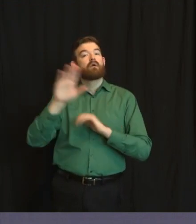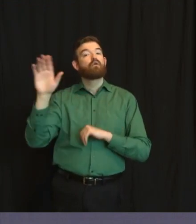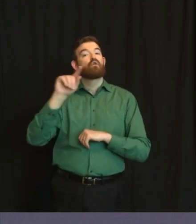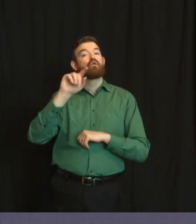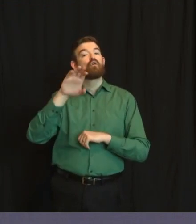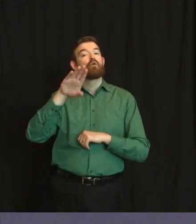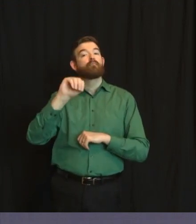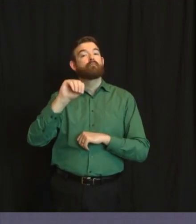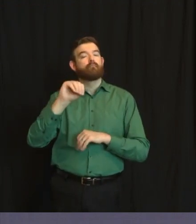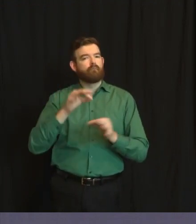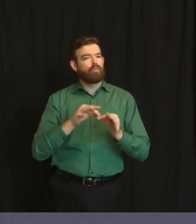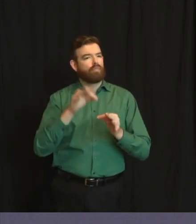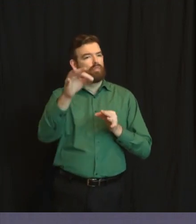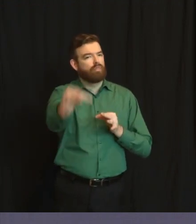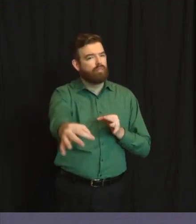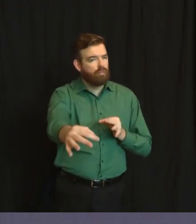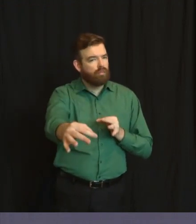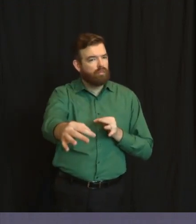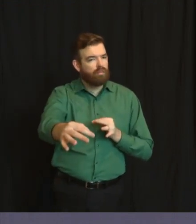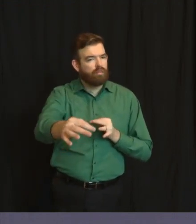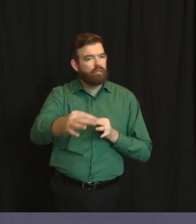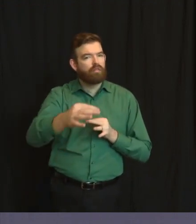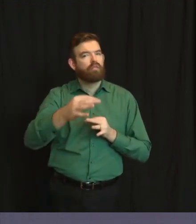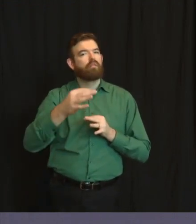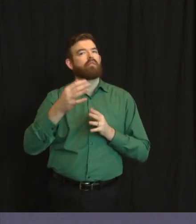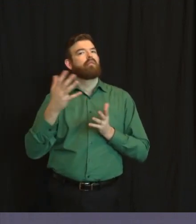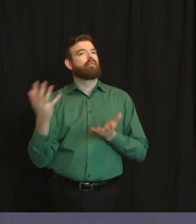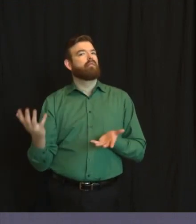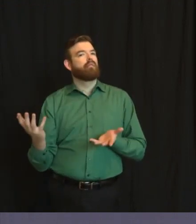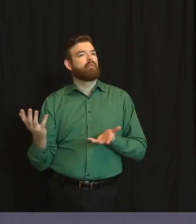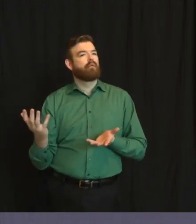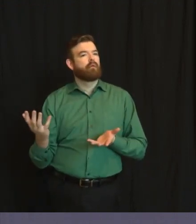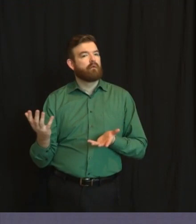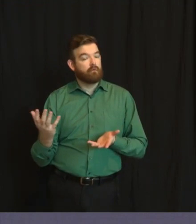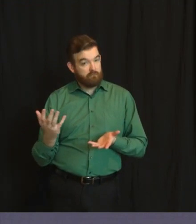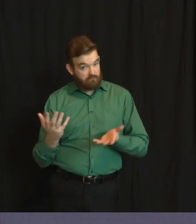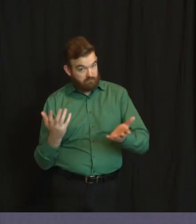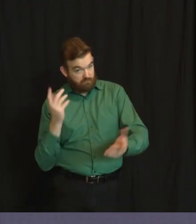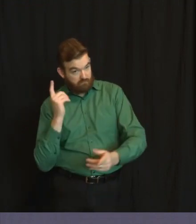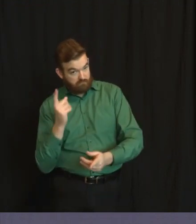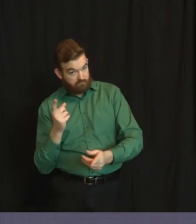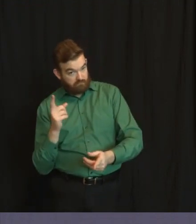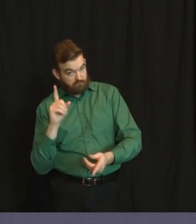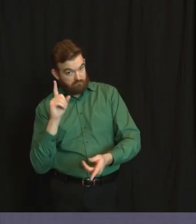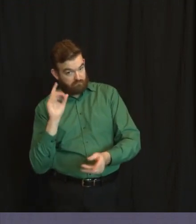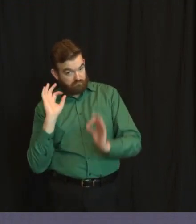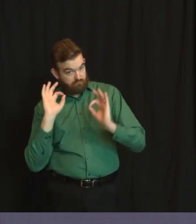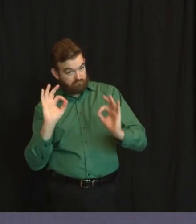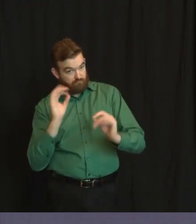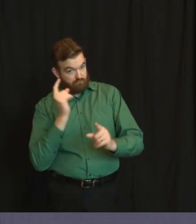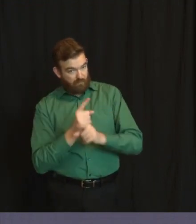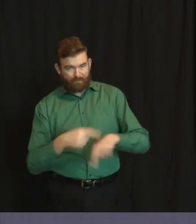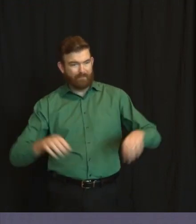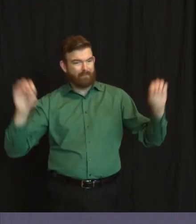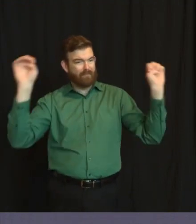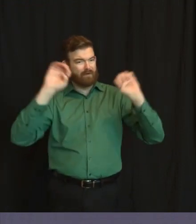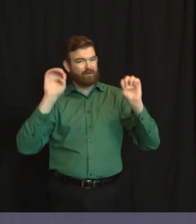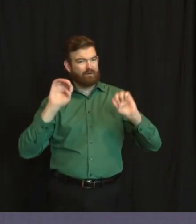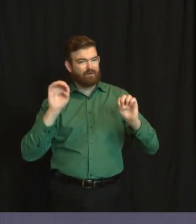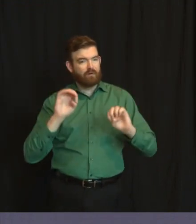Democratic Party. Do you have an opinion on that? Do you think that's inappropriate to use this crisis to take away people's rights to vote next